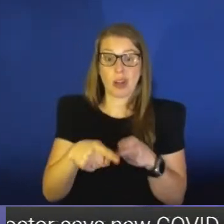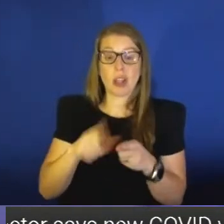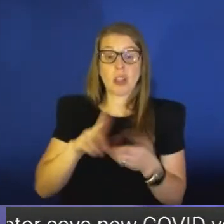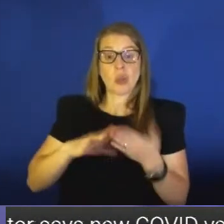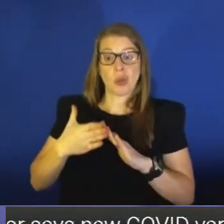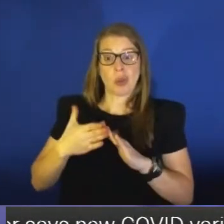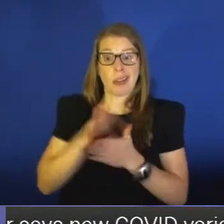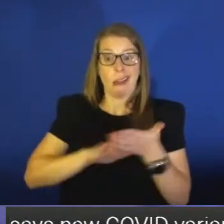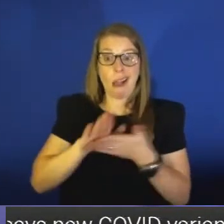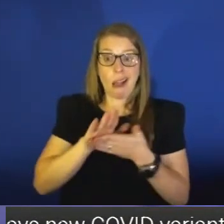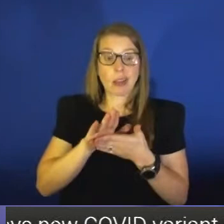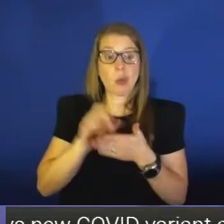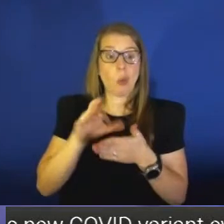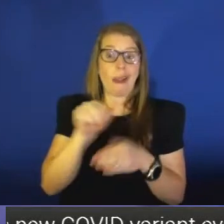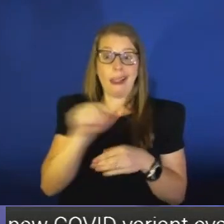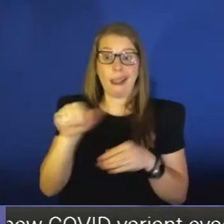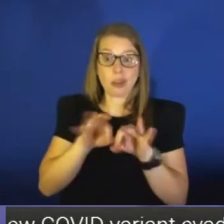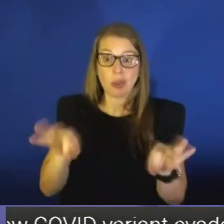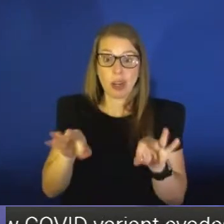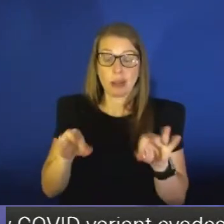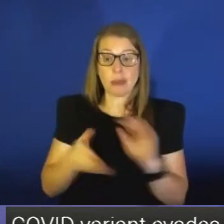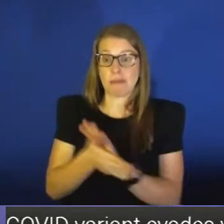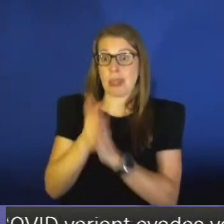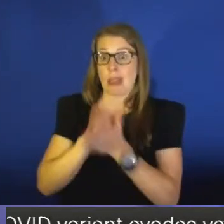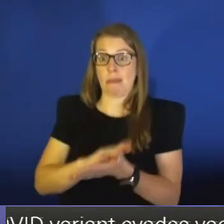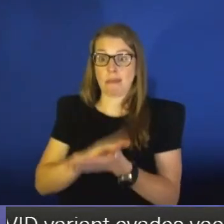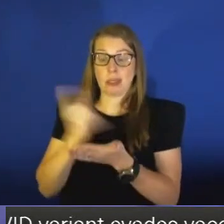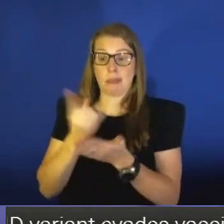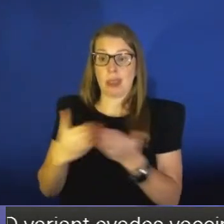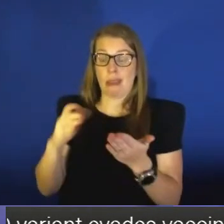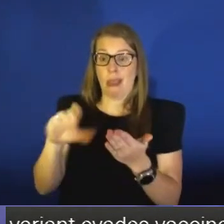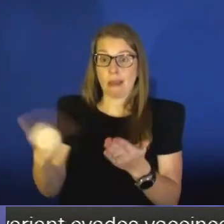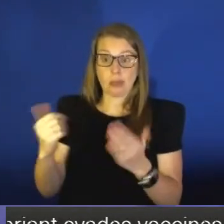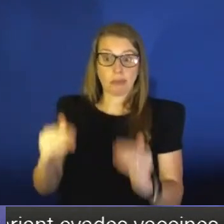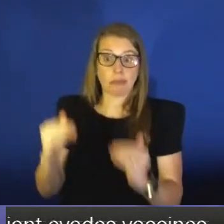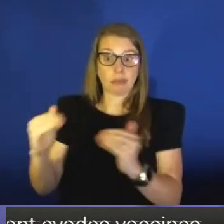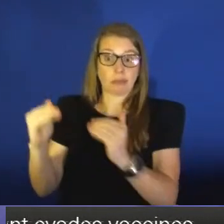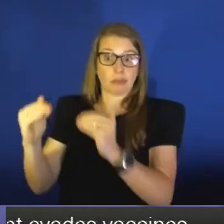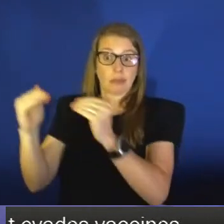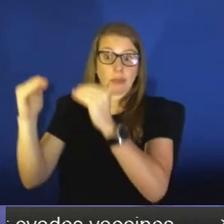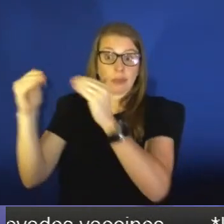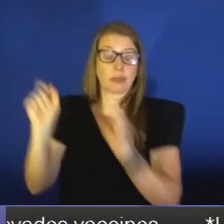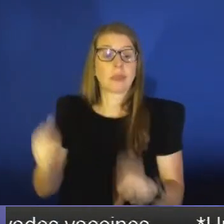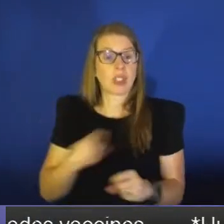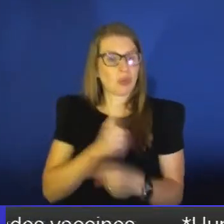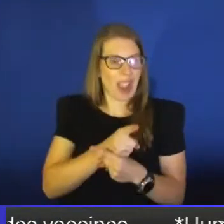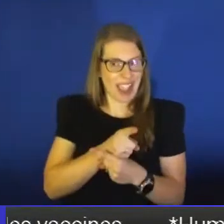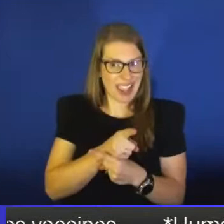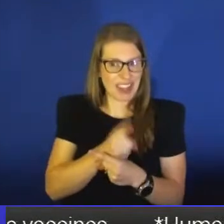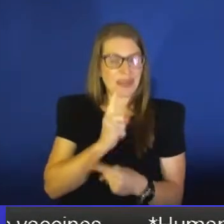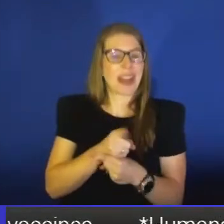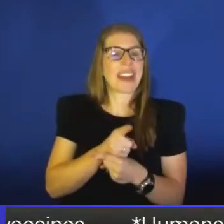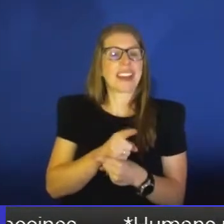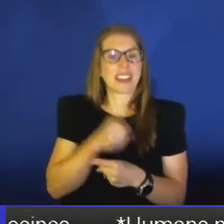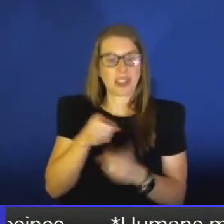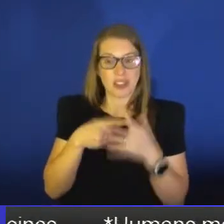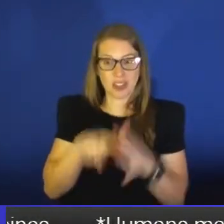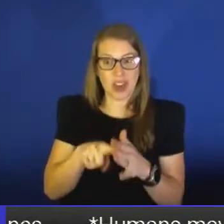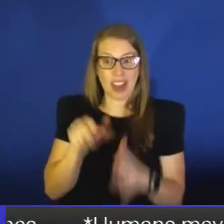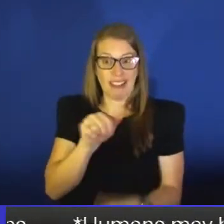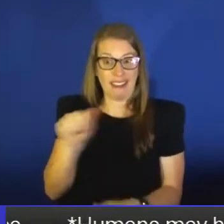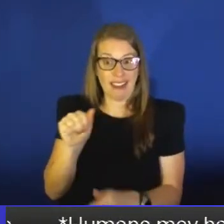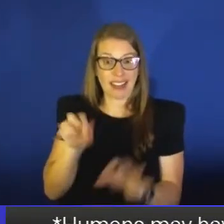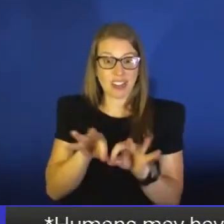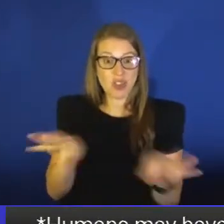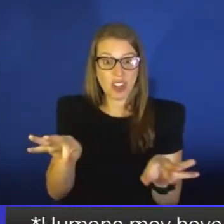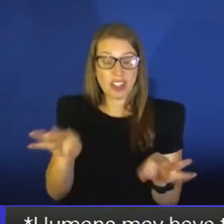maybe get an associate degree and then turn that into something, and then choose your path from there as well? Yeah, that's absolutely true. You can start on an associate degree path.